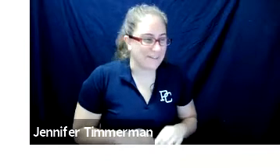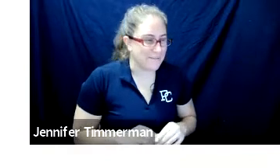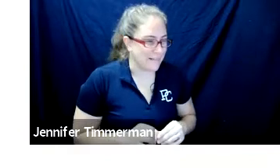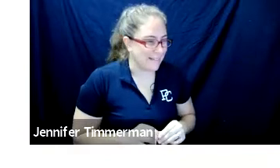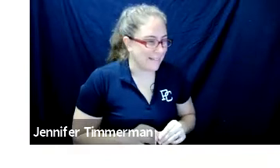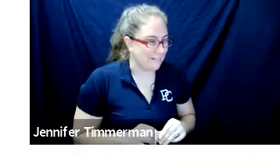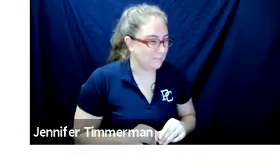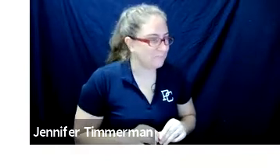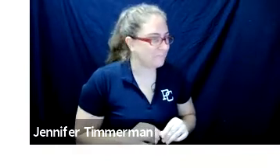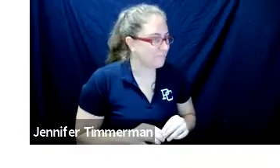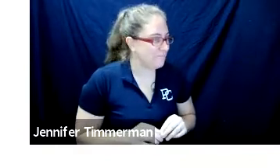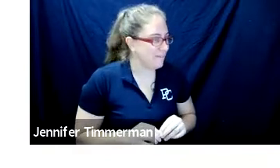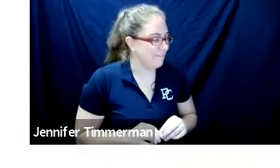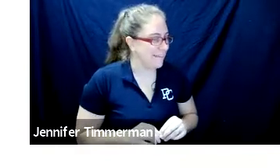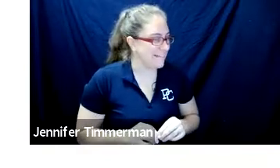of your ability.